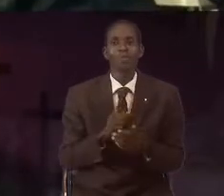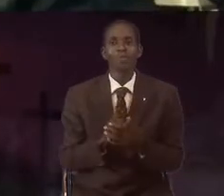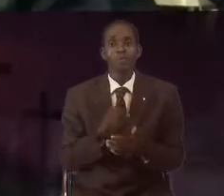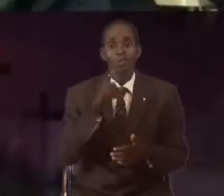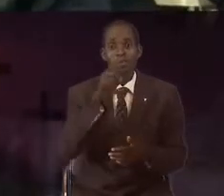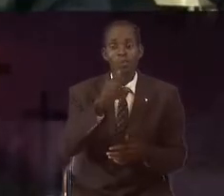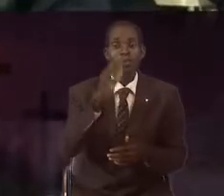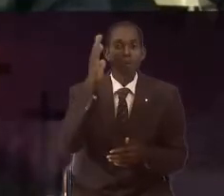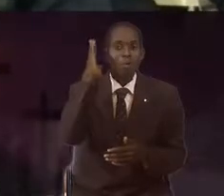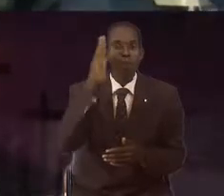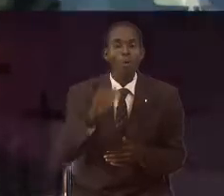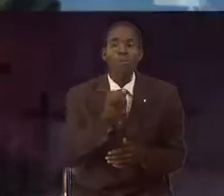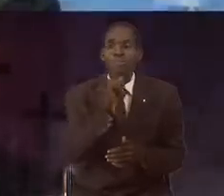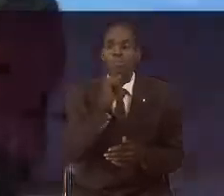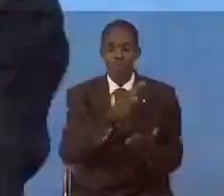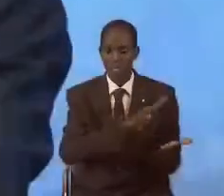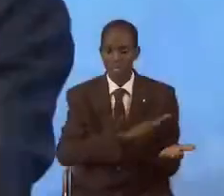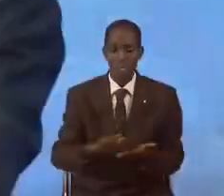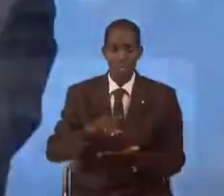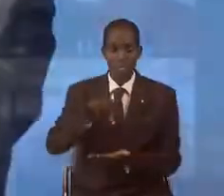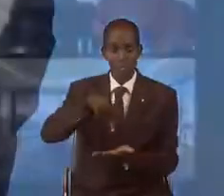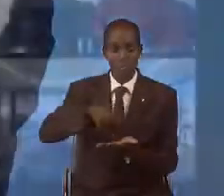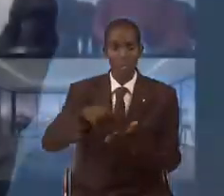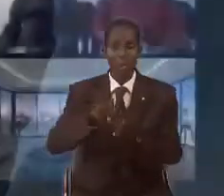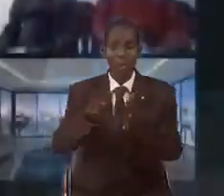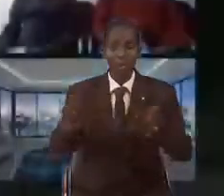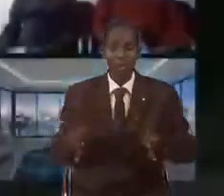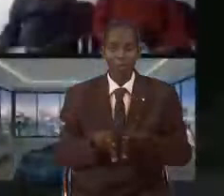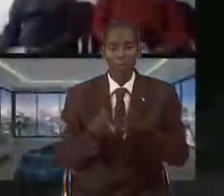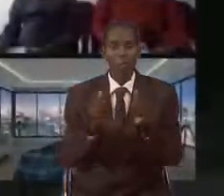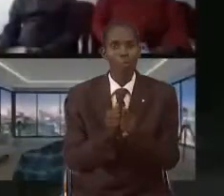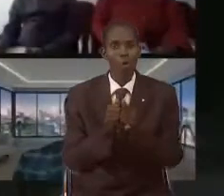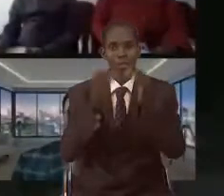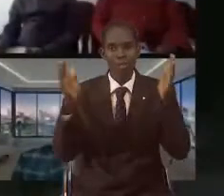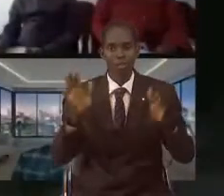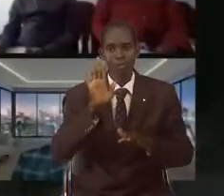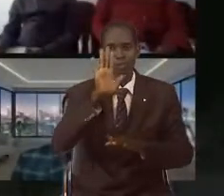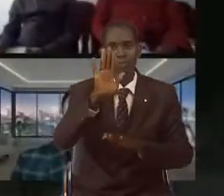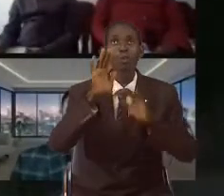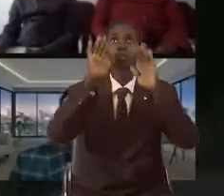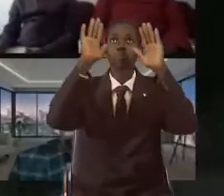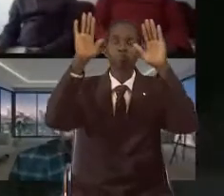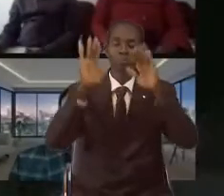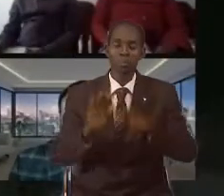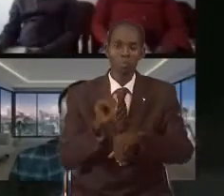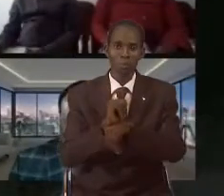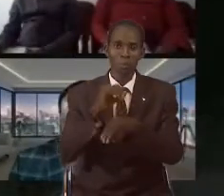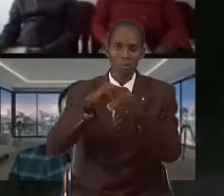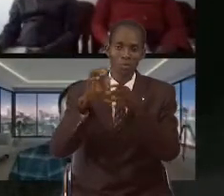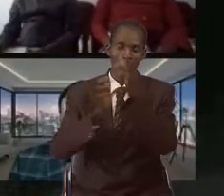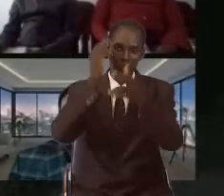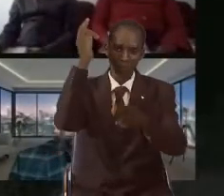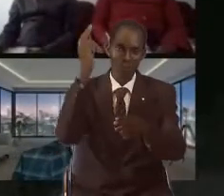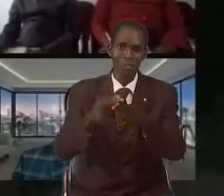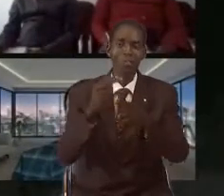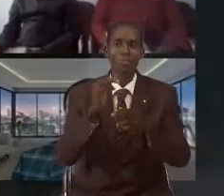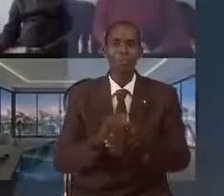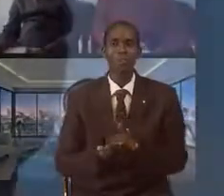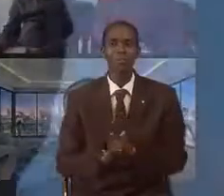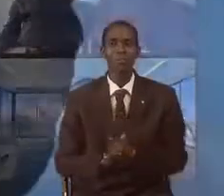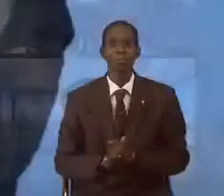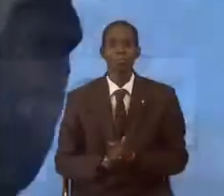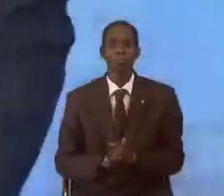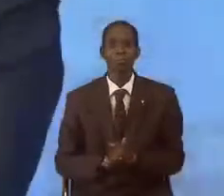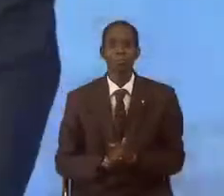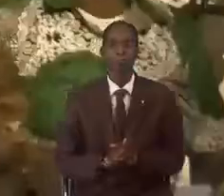Blessings will be showered upon you. You will not leave this place without your miracle,